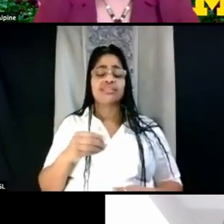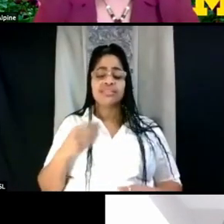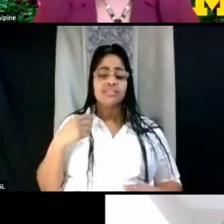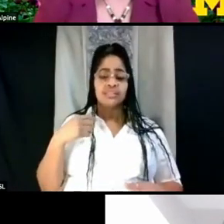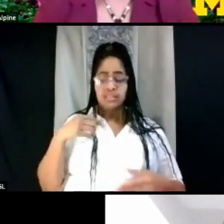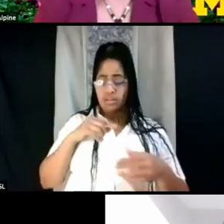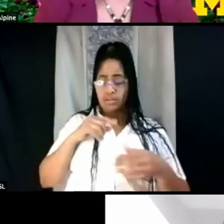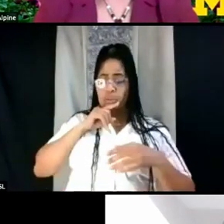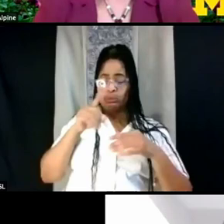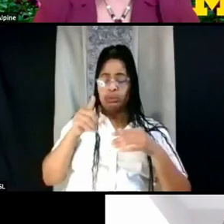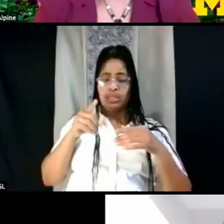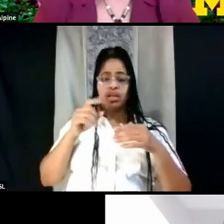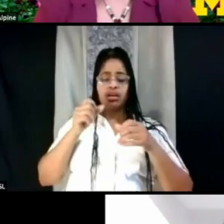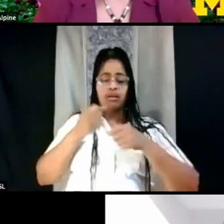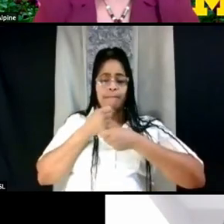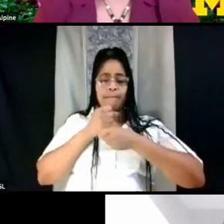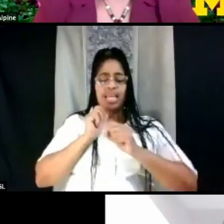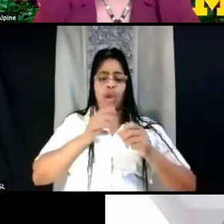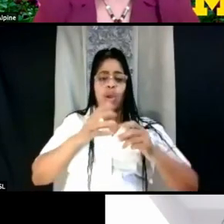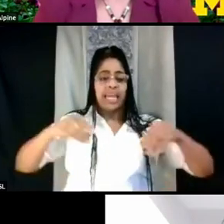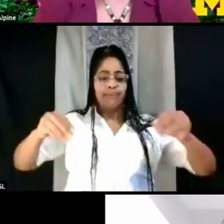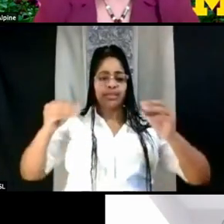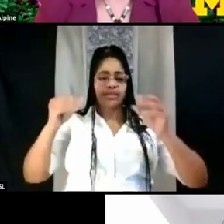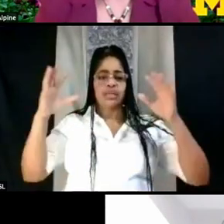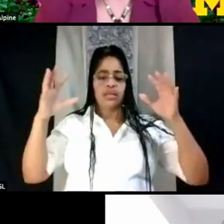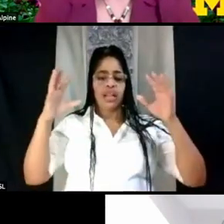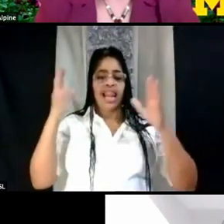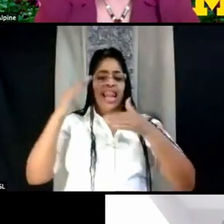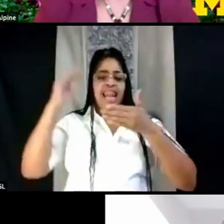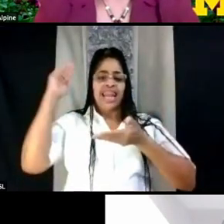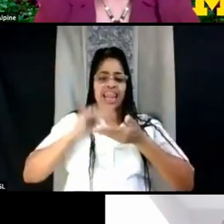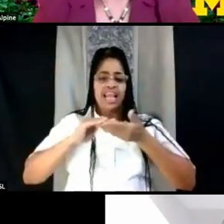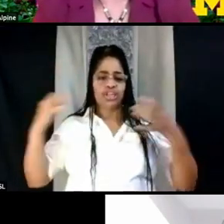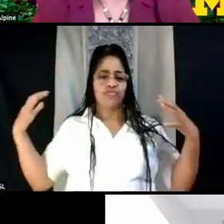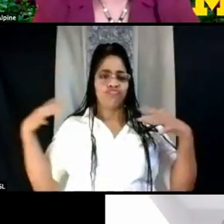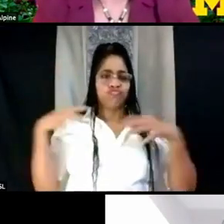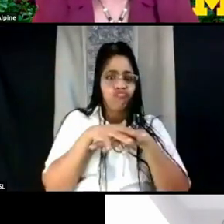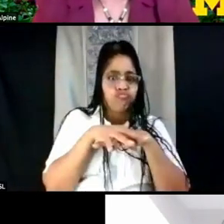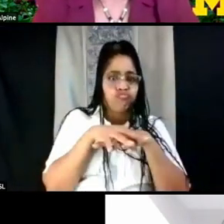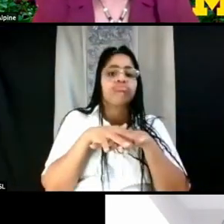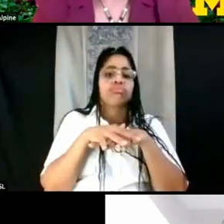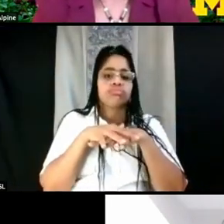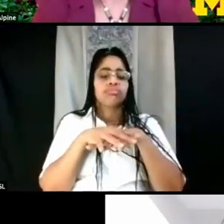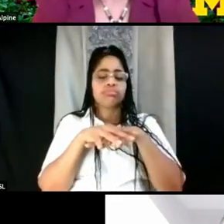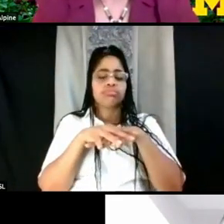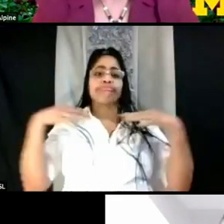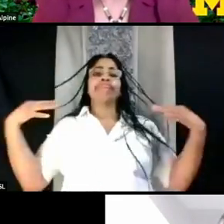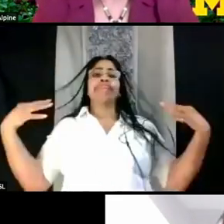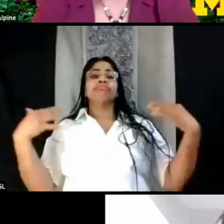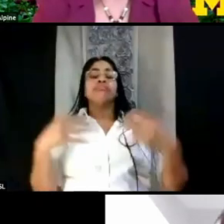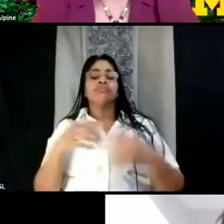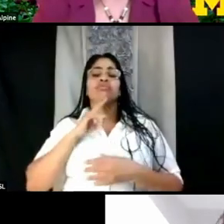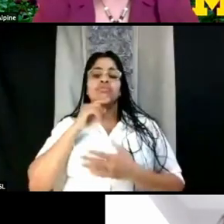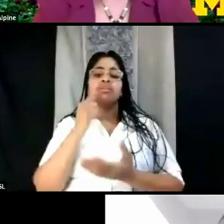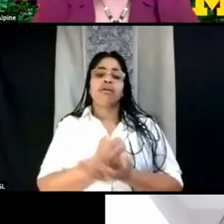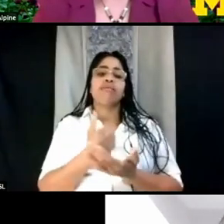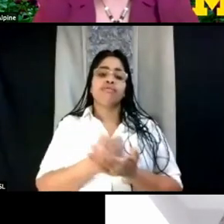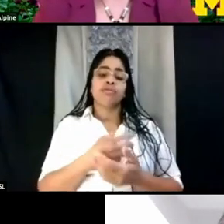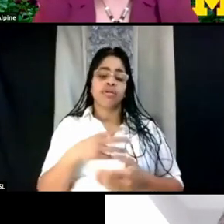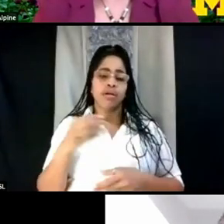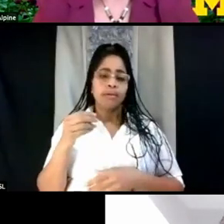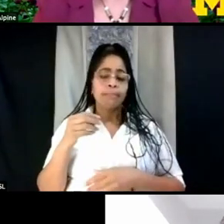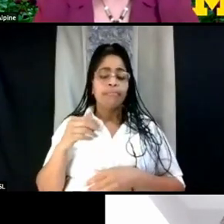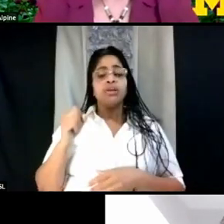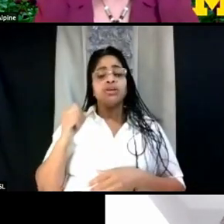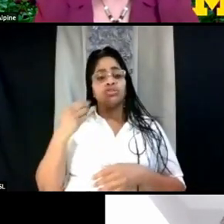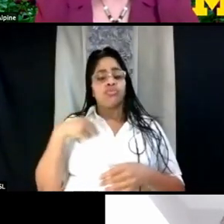campus is an important part of the strategy for containing the virus. The winter term plan will reduce density considerably, and